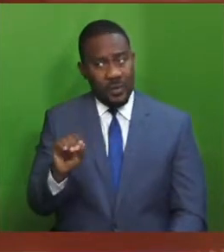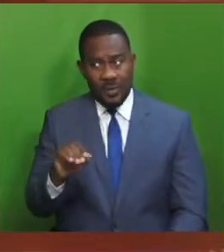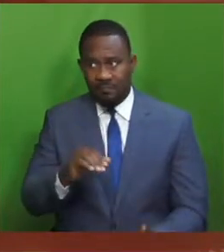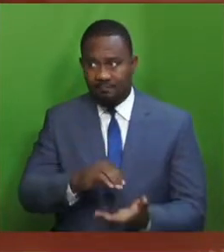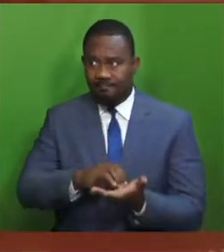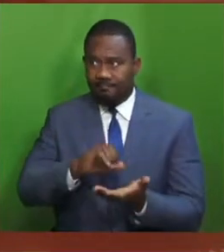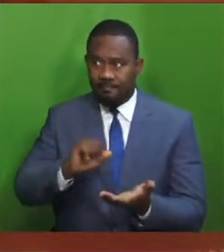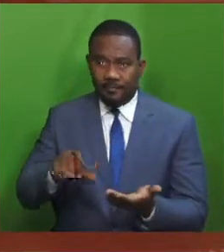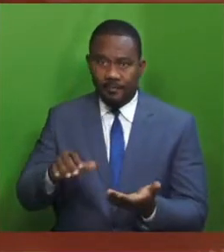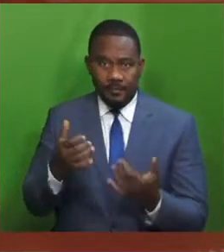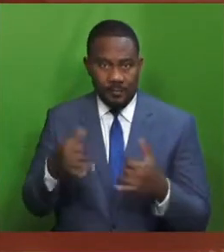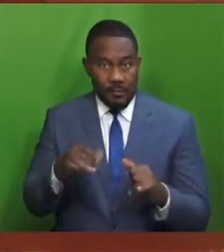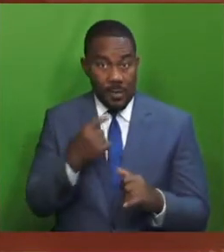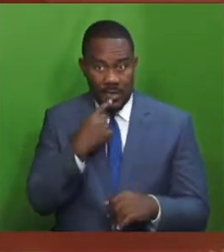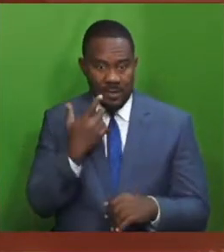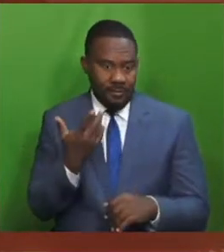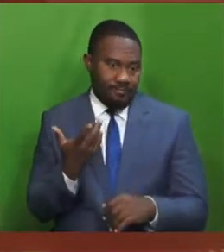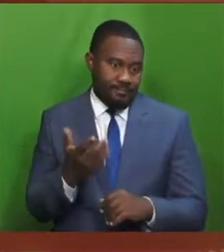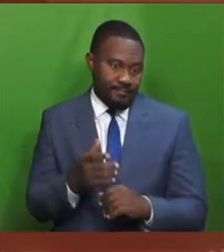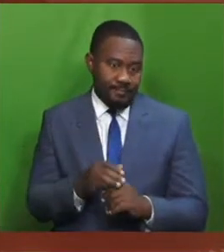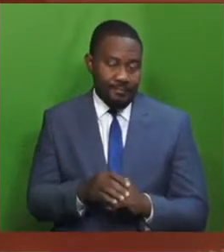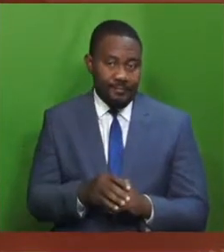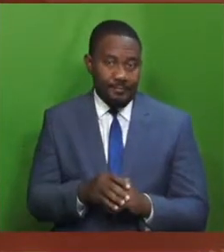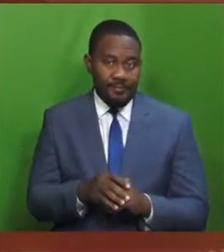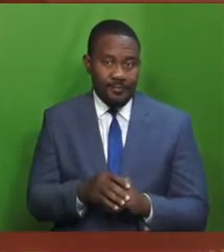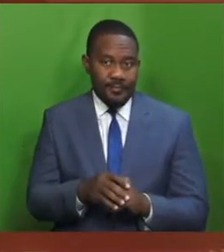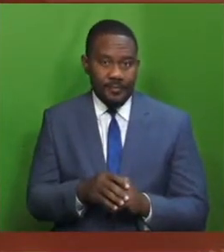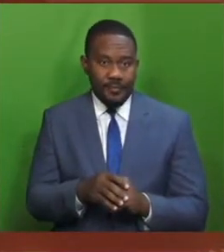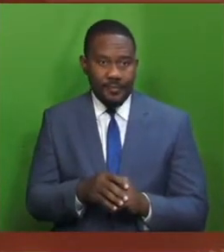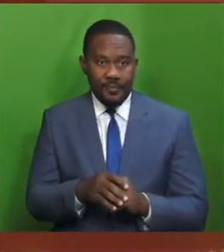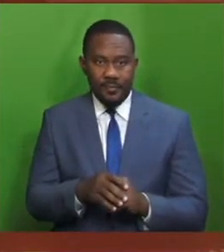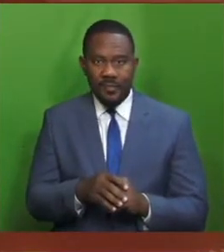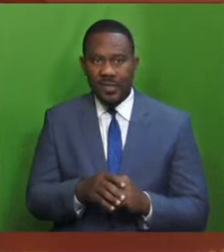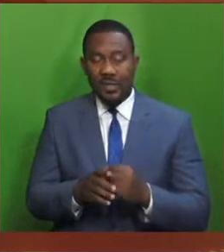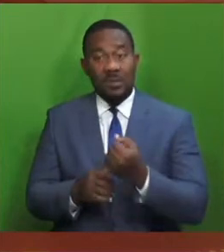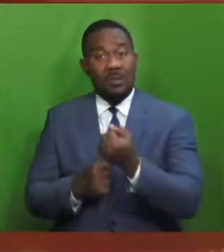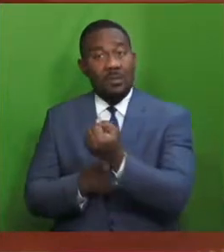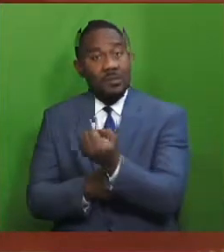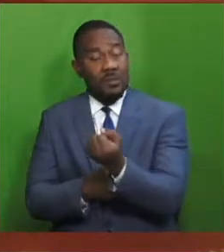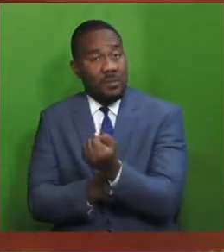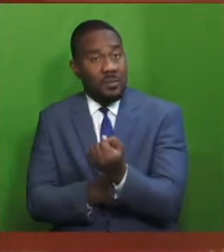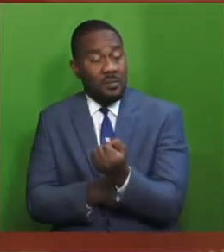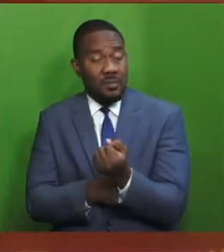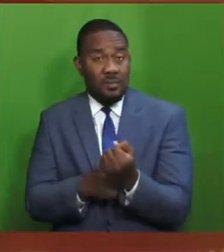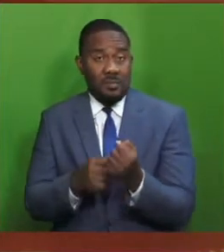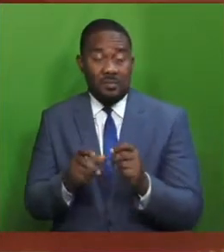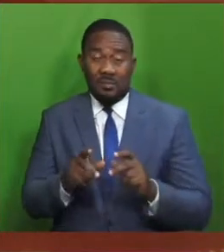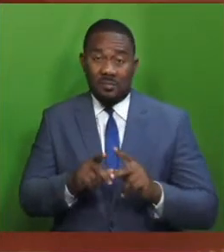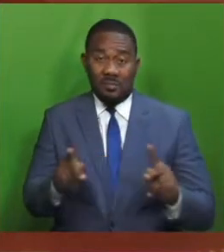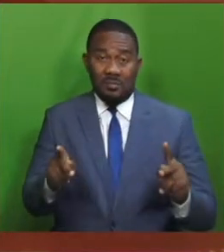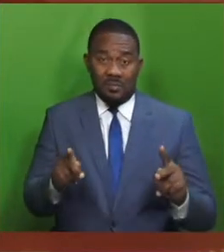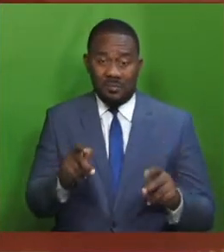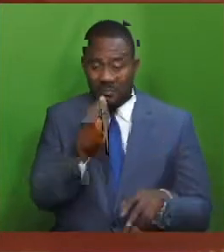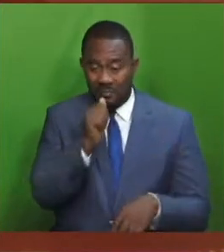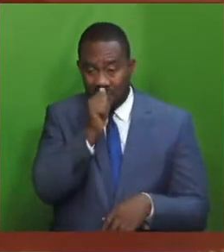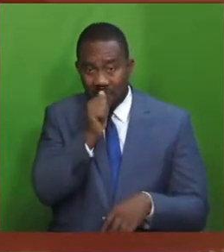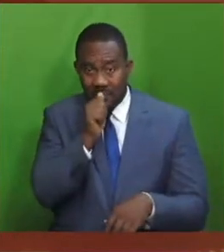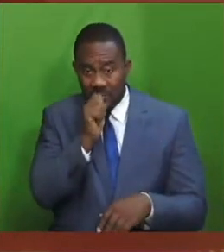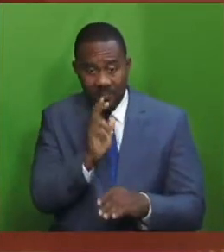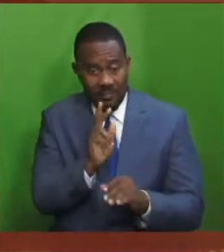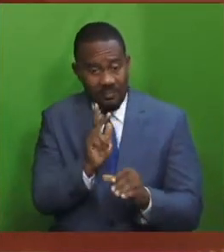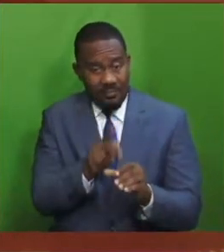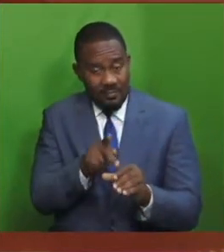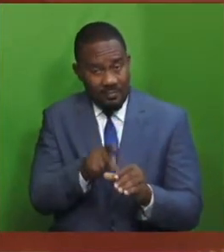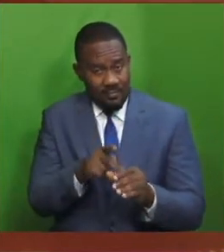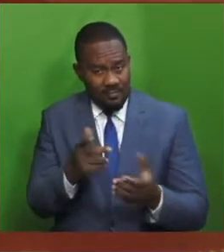want to use it as a vehicle to anchor public-private participation. How are you going to do it? When you have denied